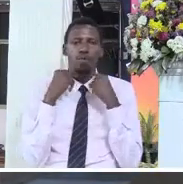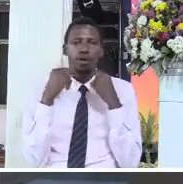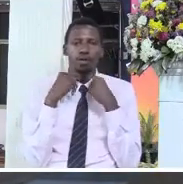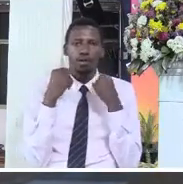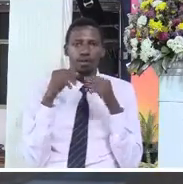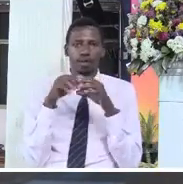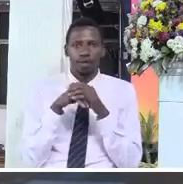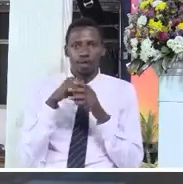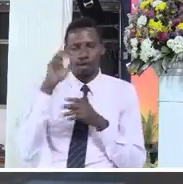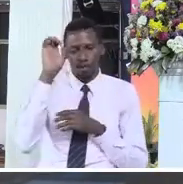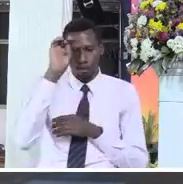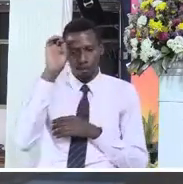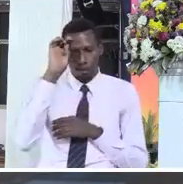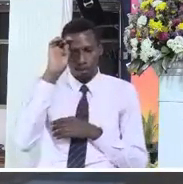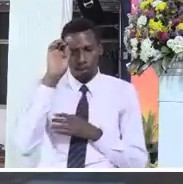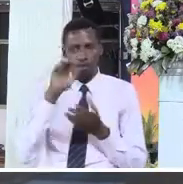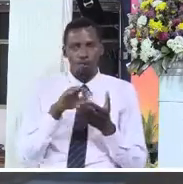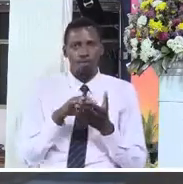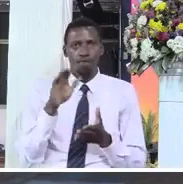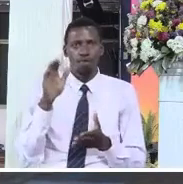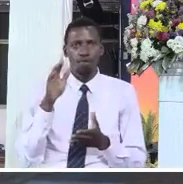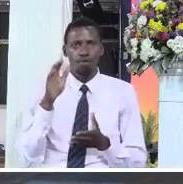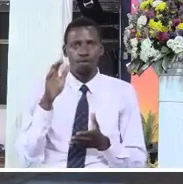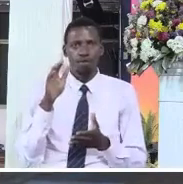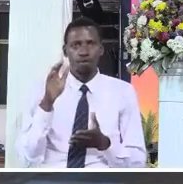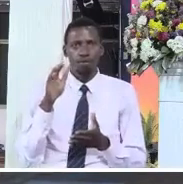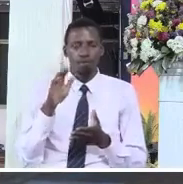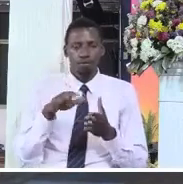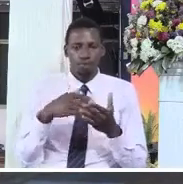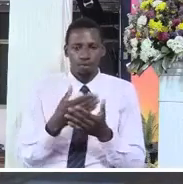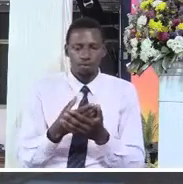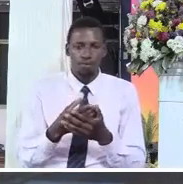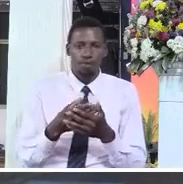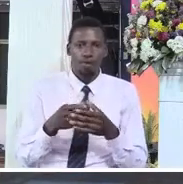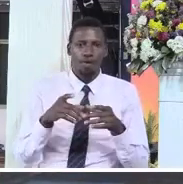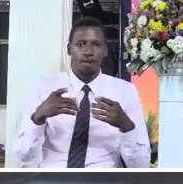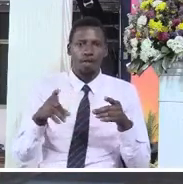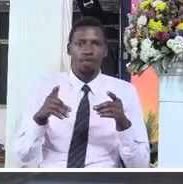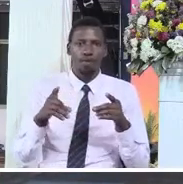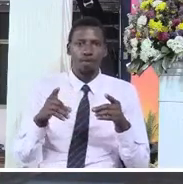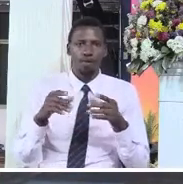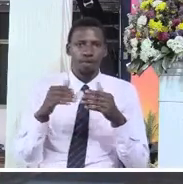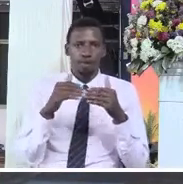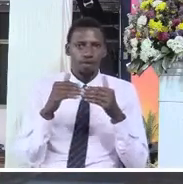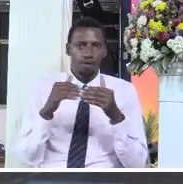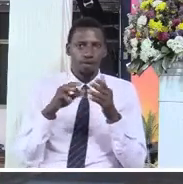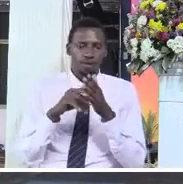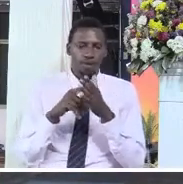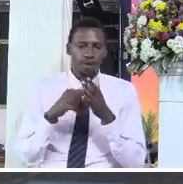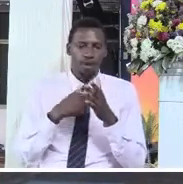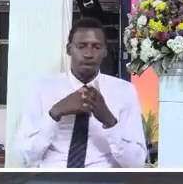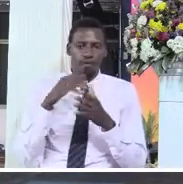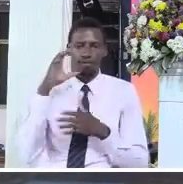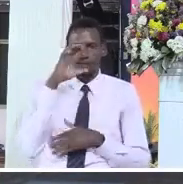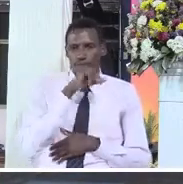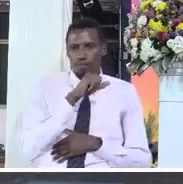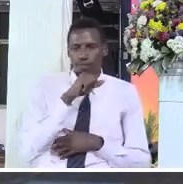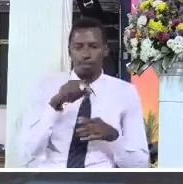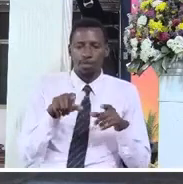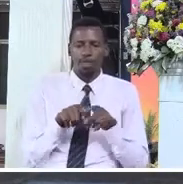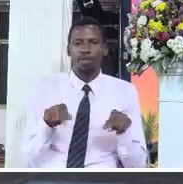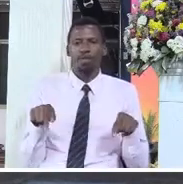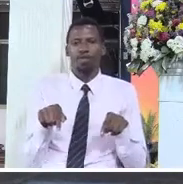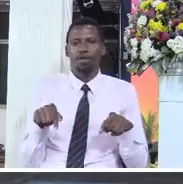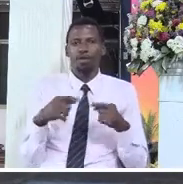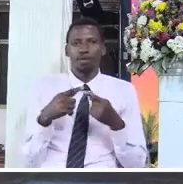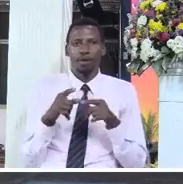in education, most of them reached diploma level, and because of that gap, there was also that fear. But as time